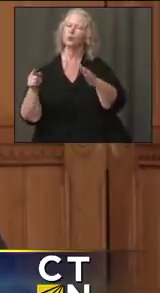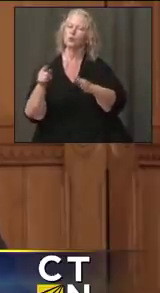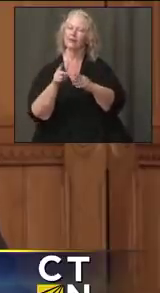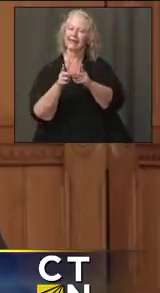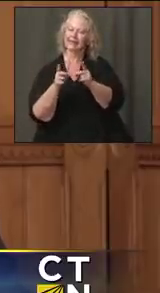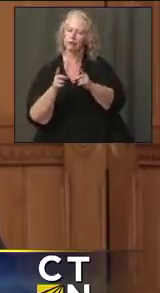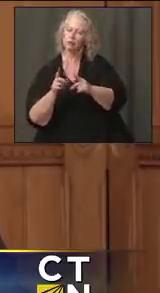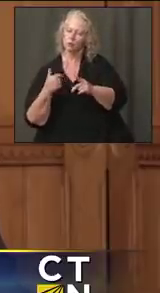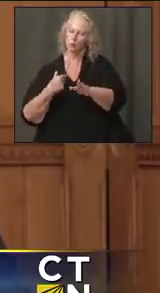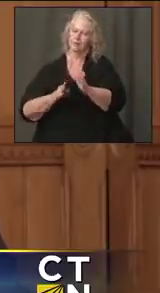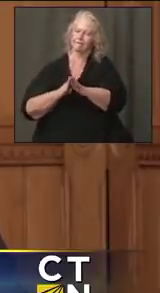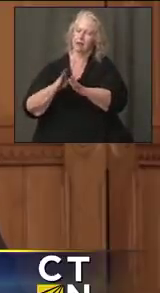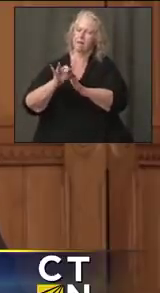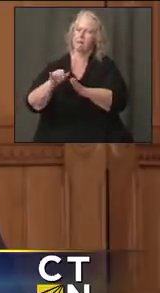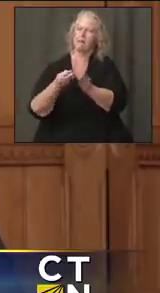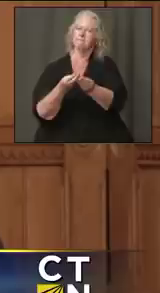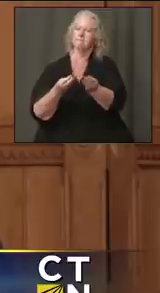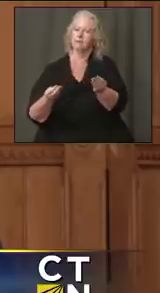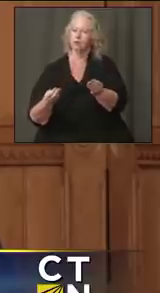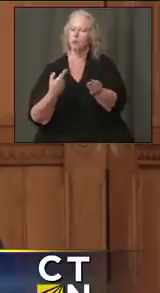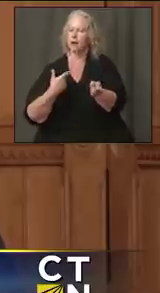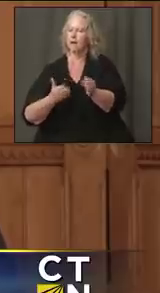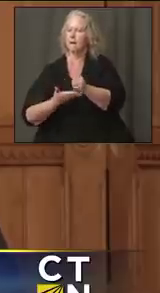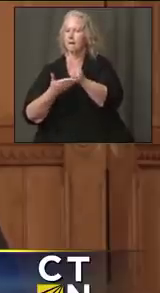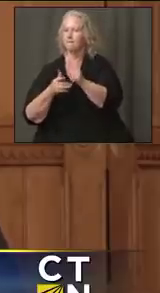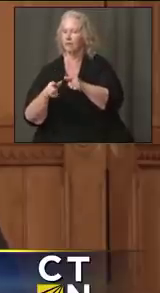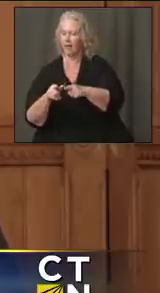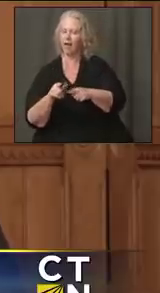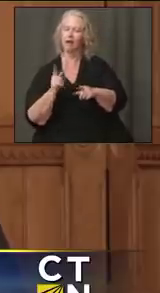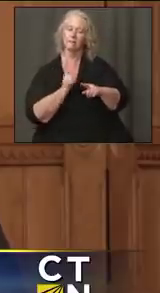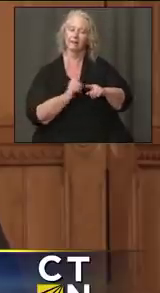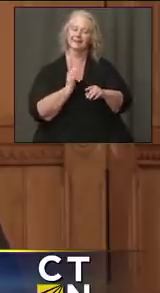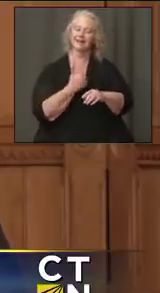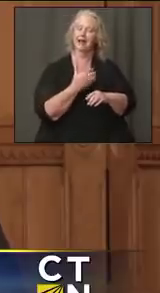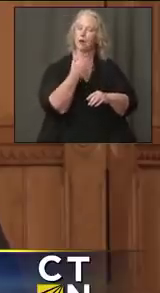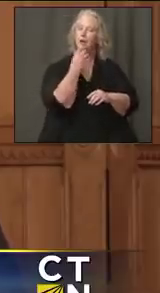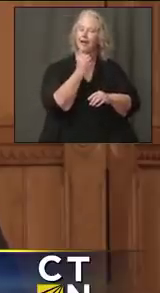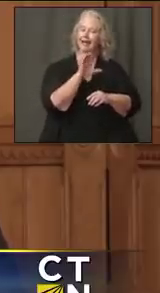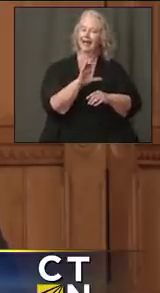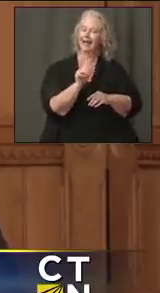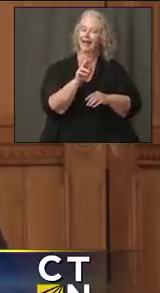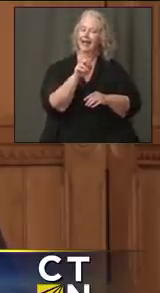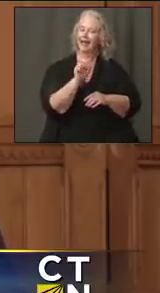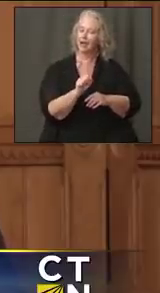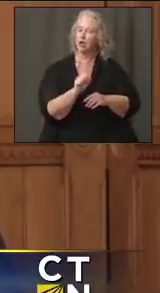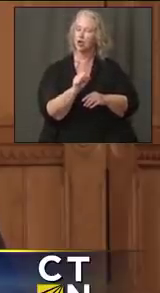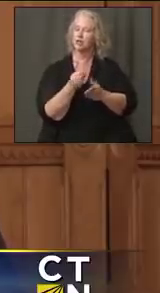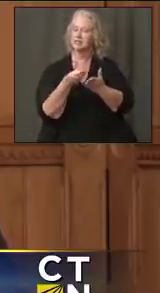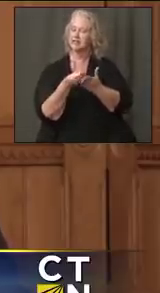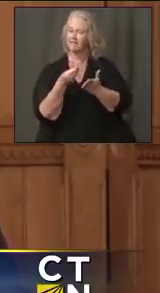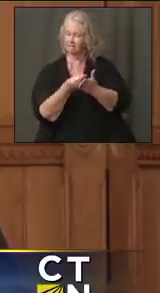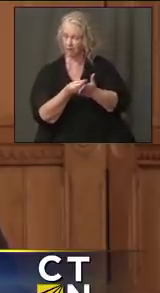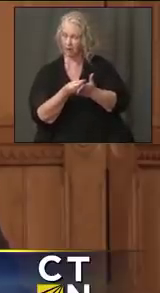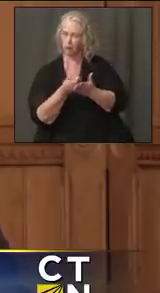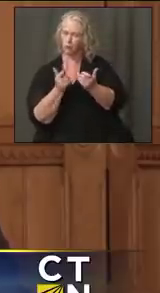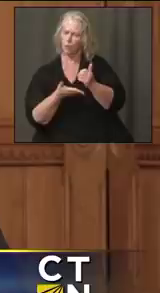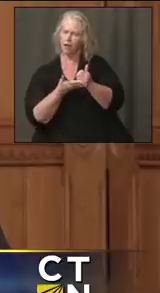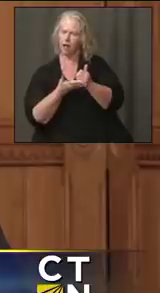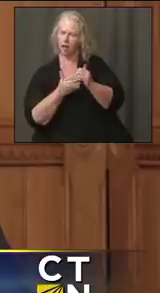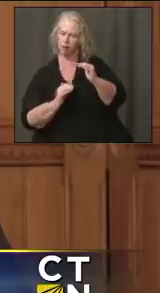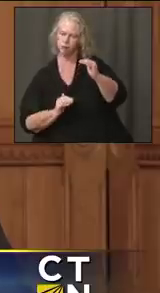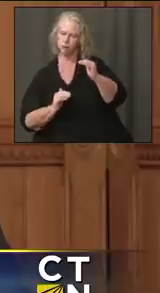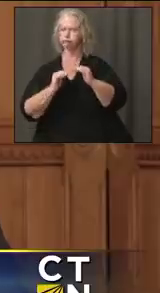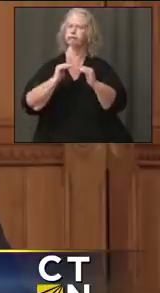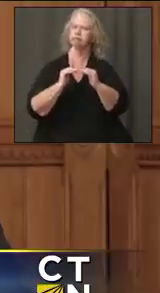materials that they need to support students. We're focusing our CARES funds on equity of the digital divide, so connectivity